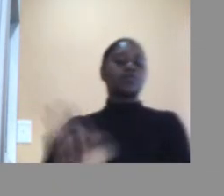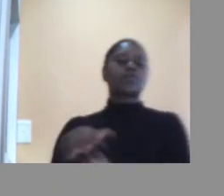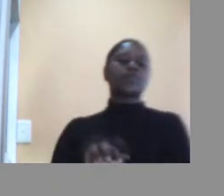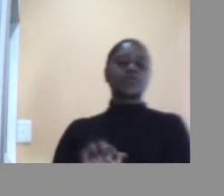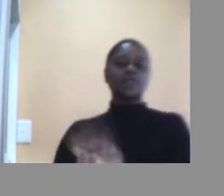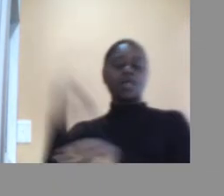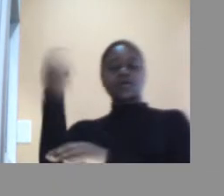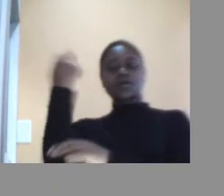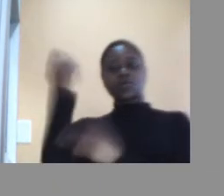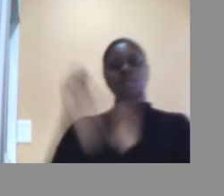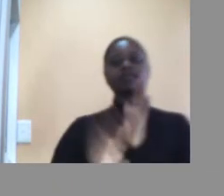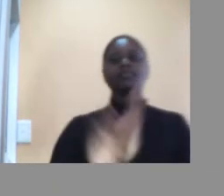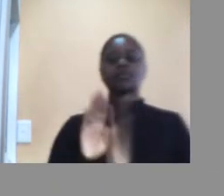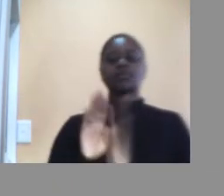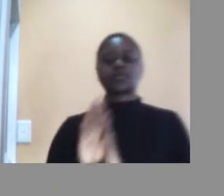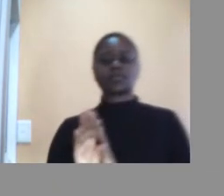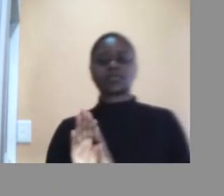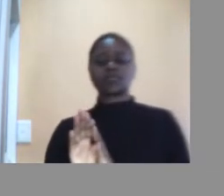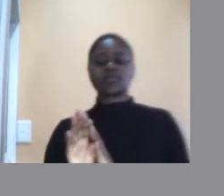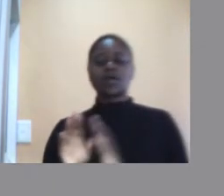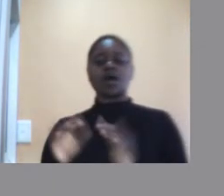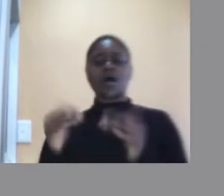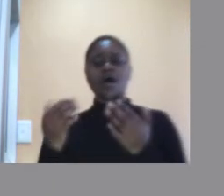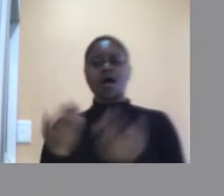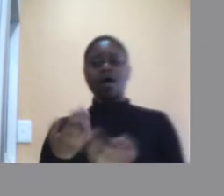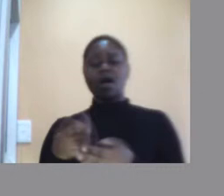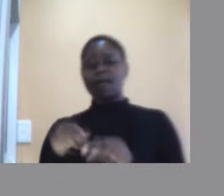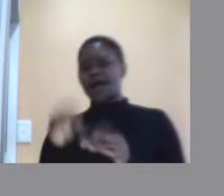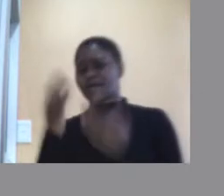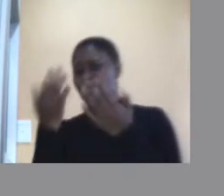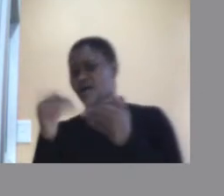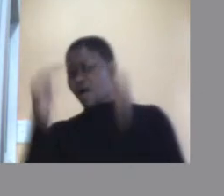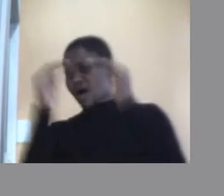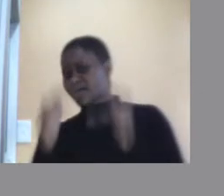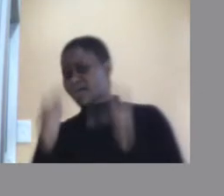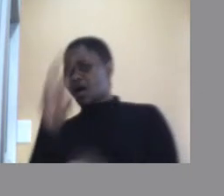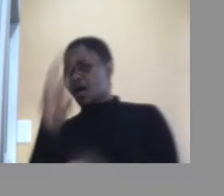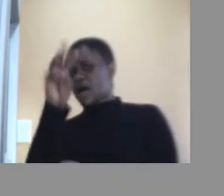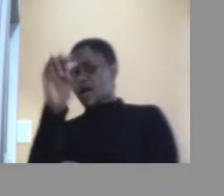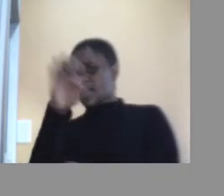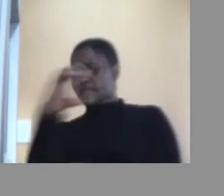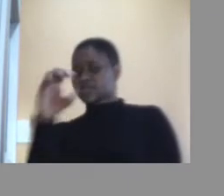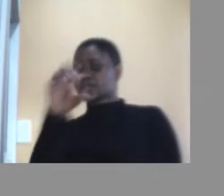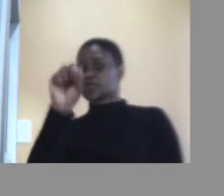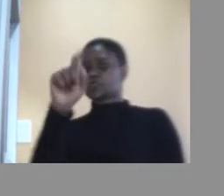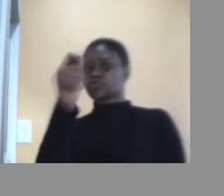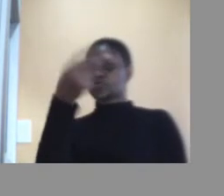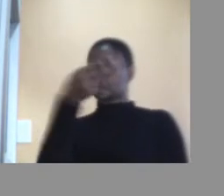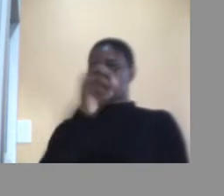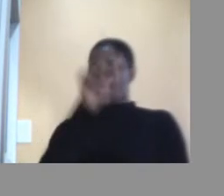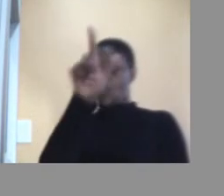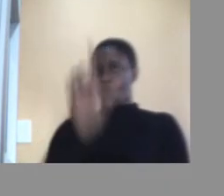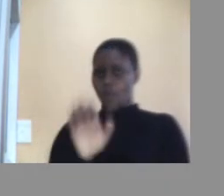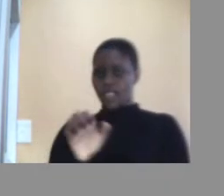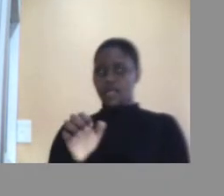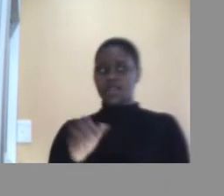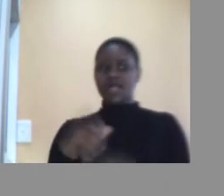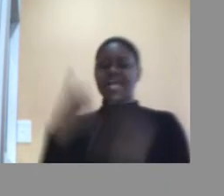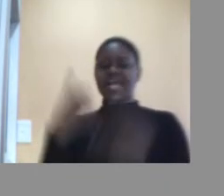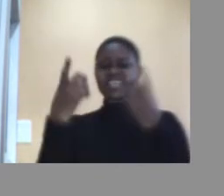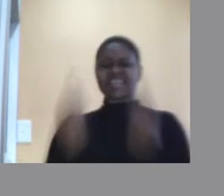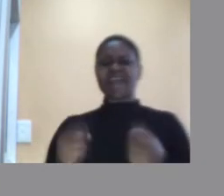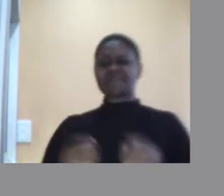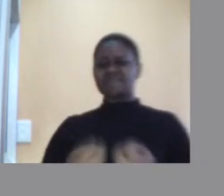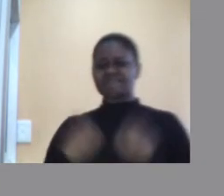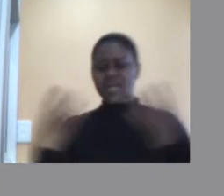Rural Development, under the capable hands of Comrade Honorable MEC Bongisithole Mloyi, has done a lot